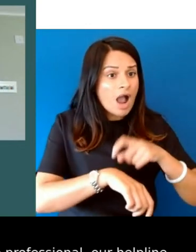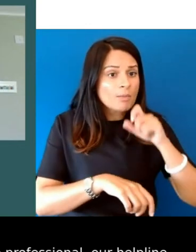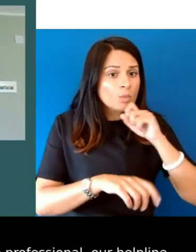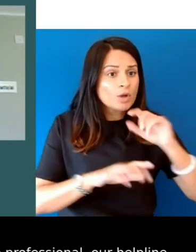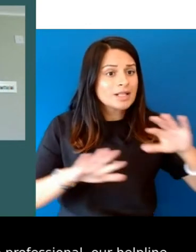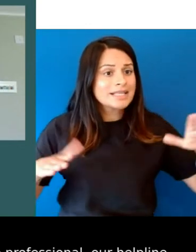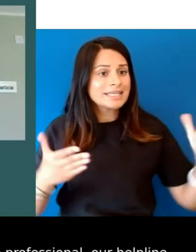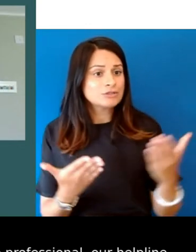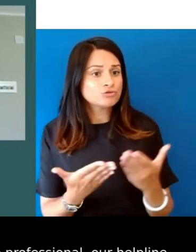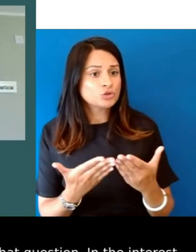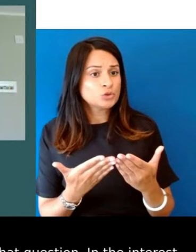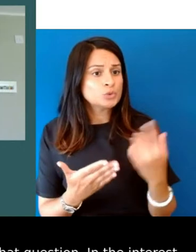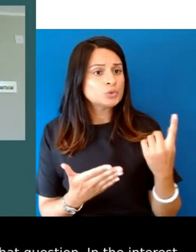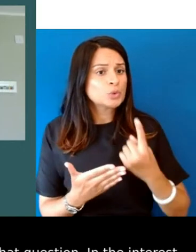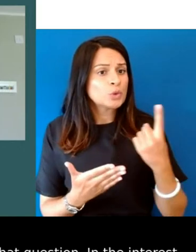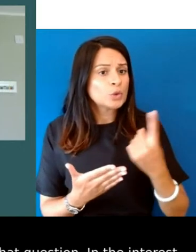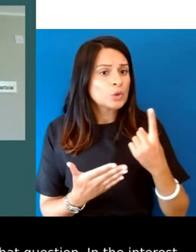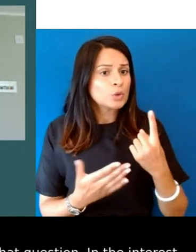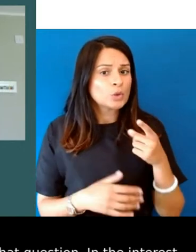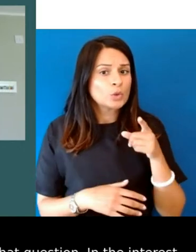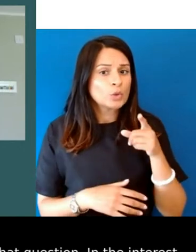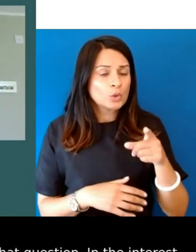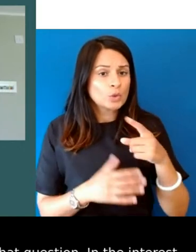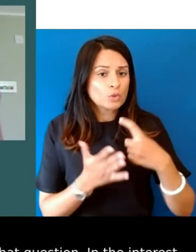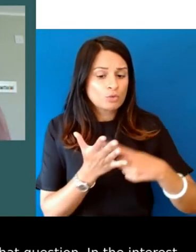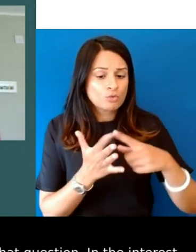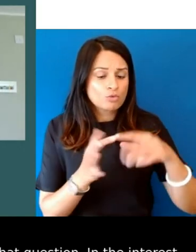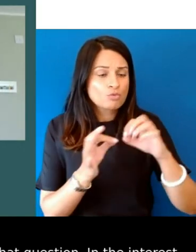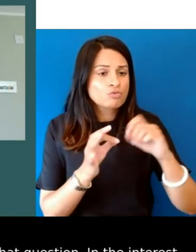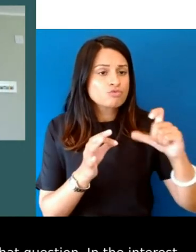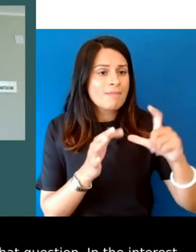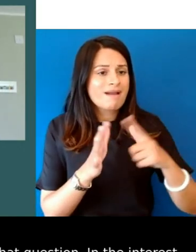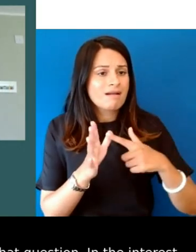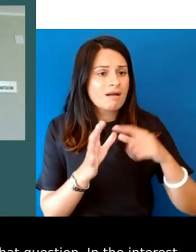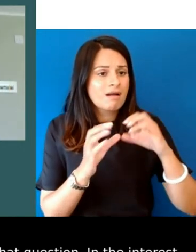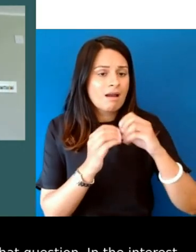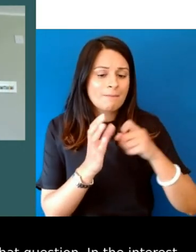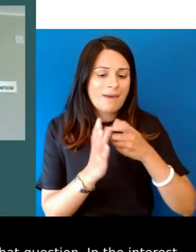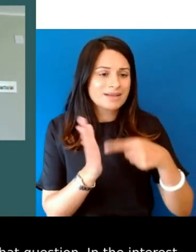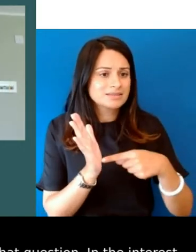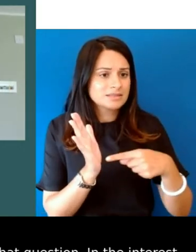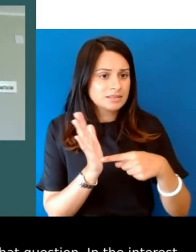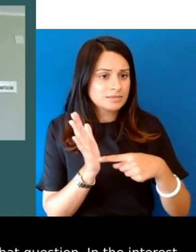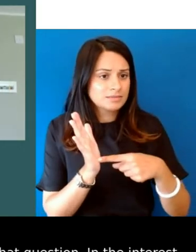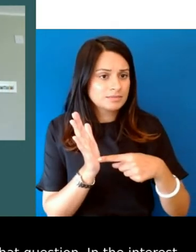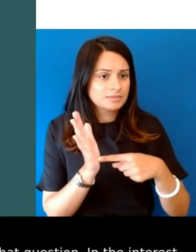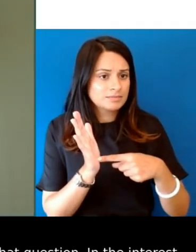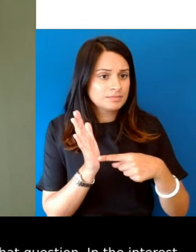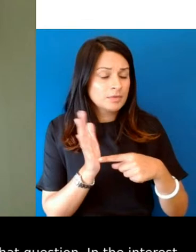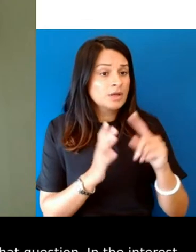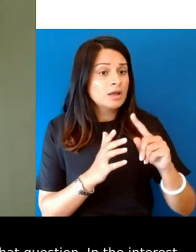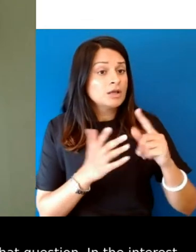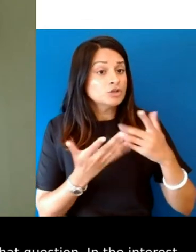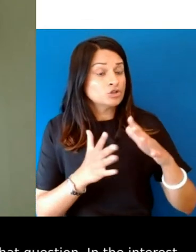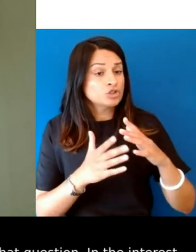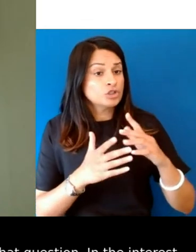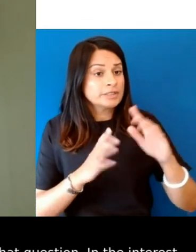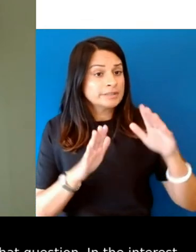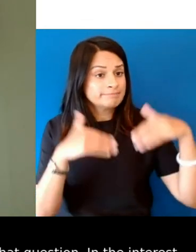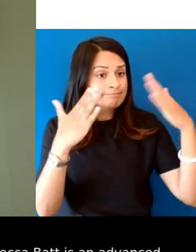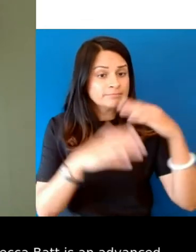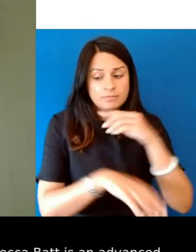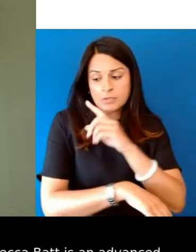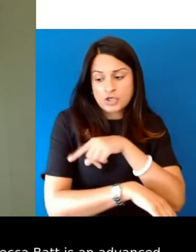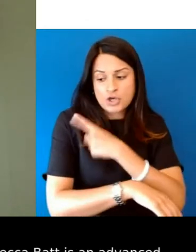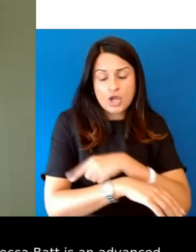speaker who is rebecca batt rebecca is a advanced nurse practitioner and she works at